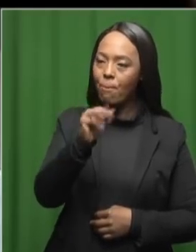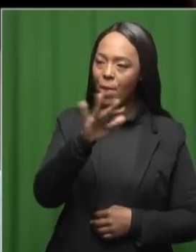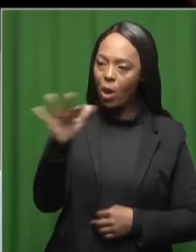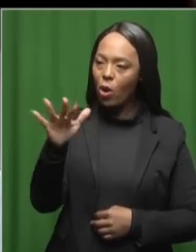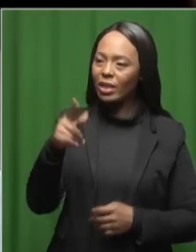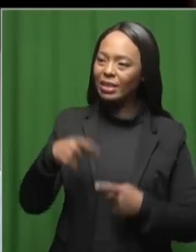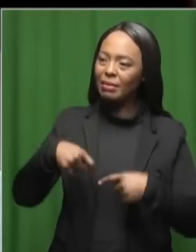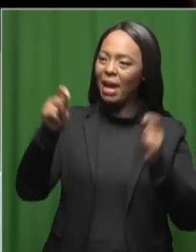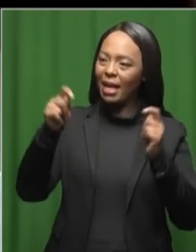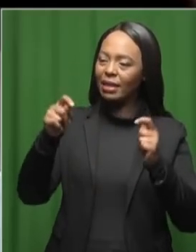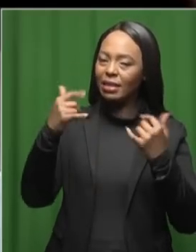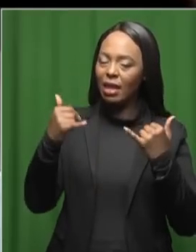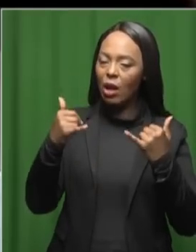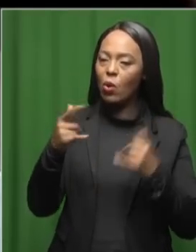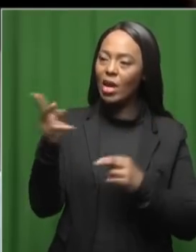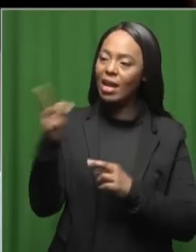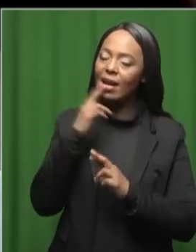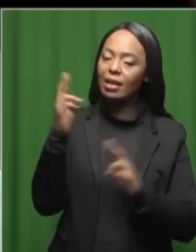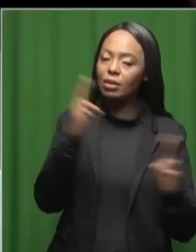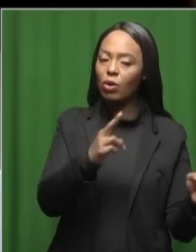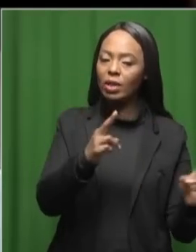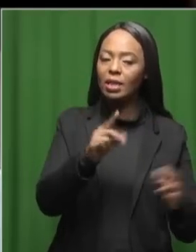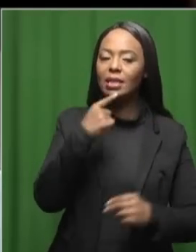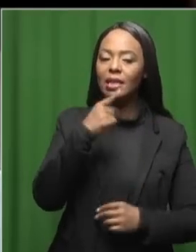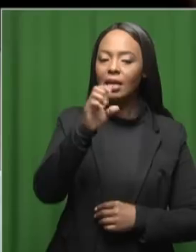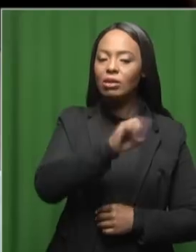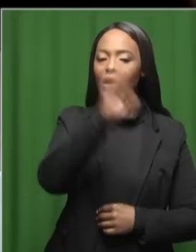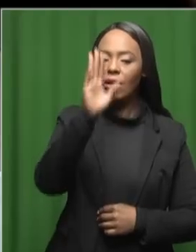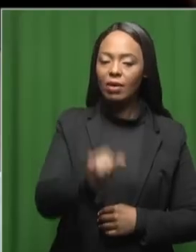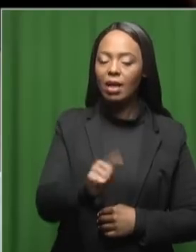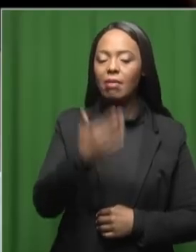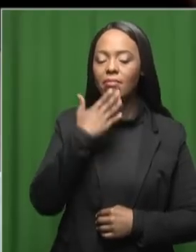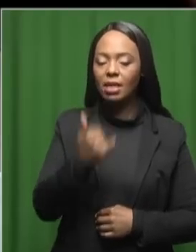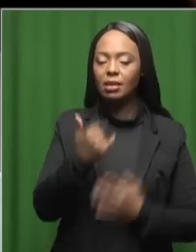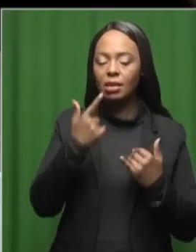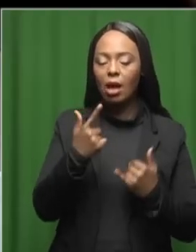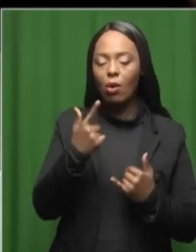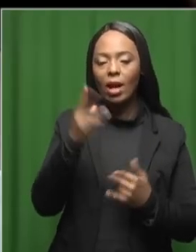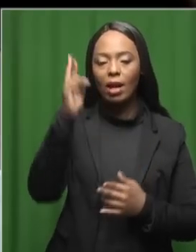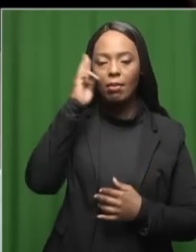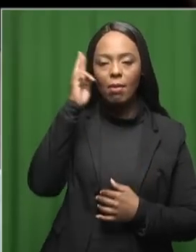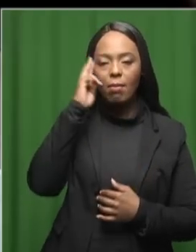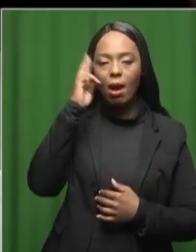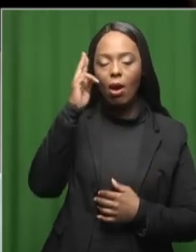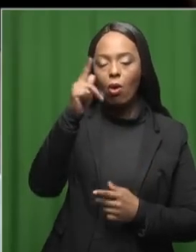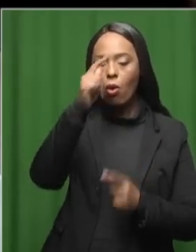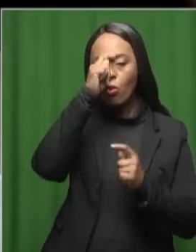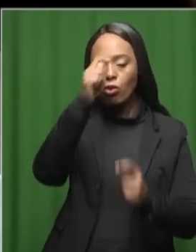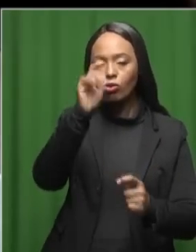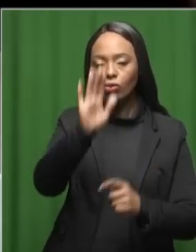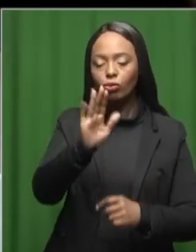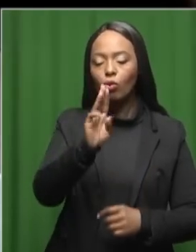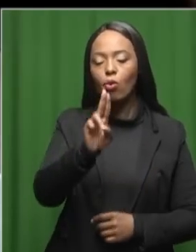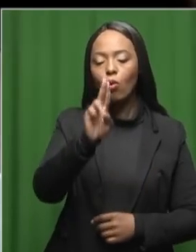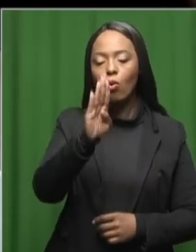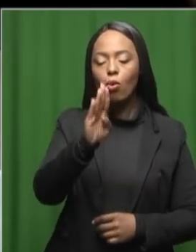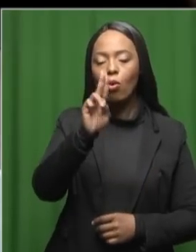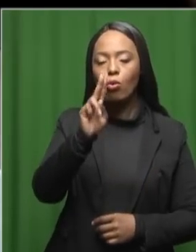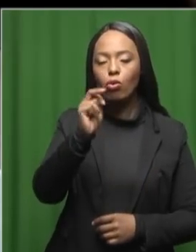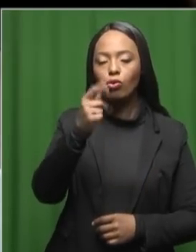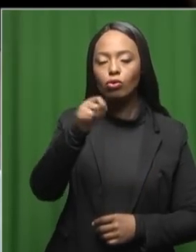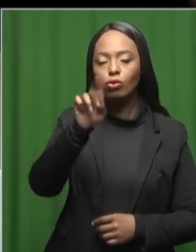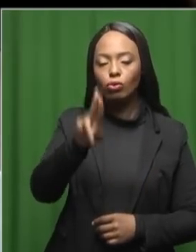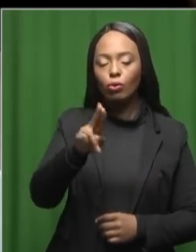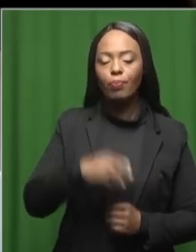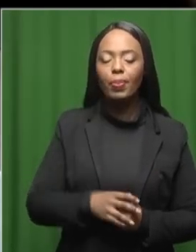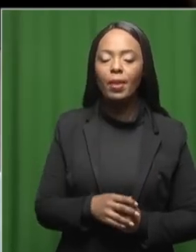was she called on South Africans to restore Ubuntu. But let me go further into what she has to say, and perhaps you'd like to respond